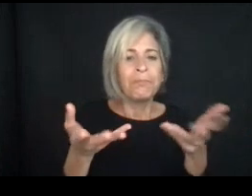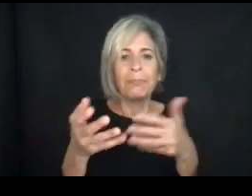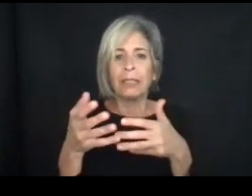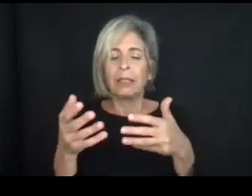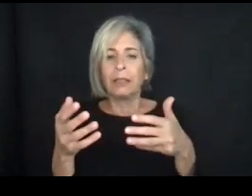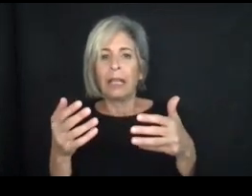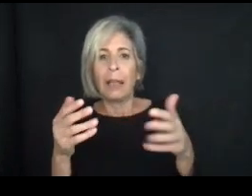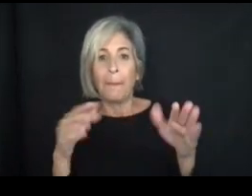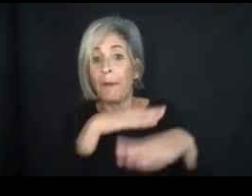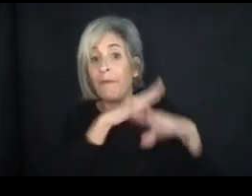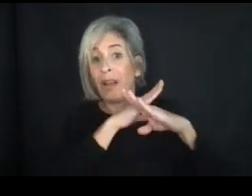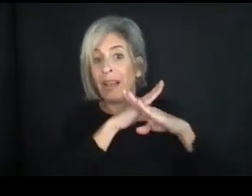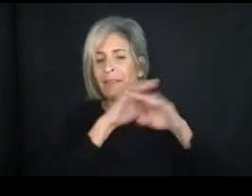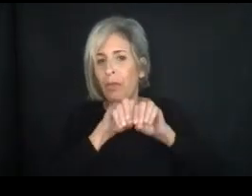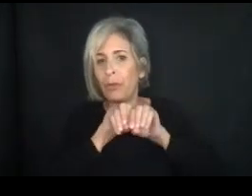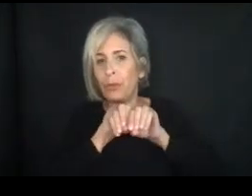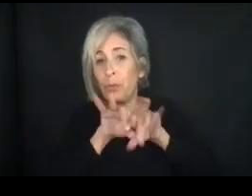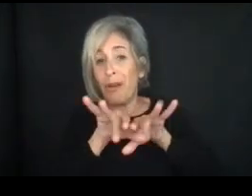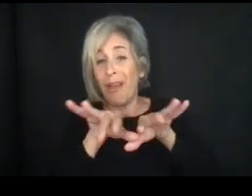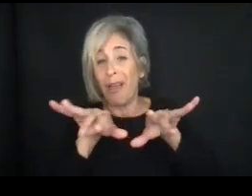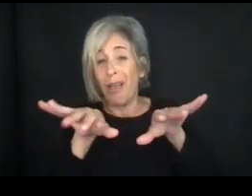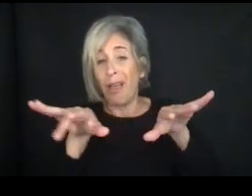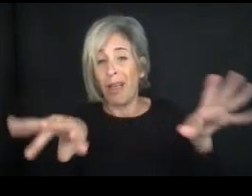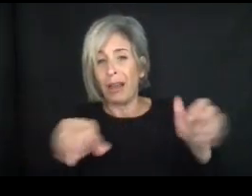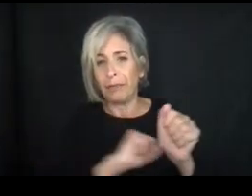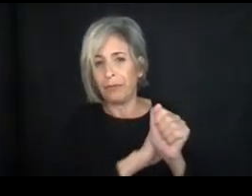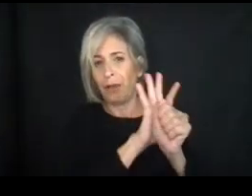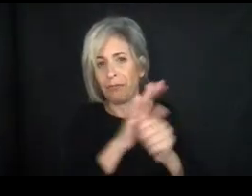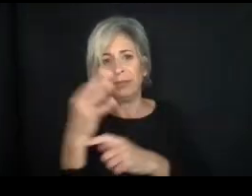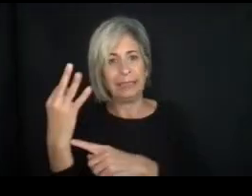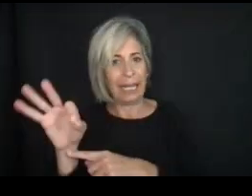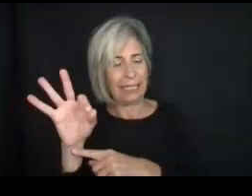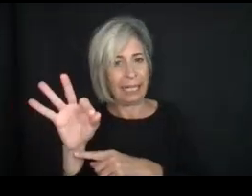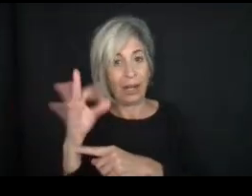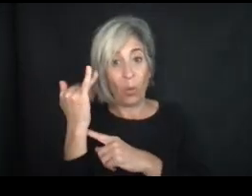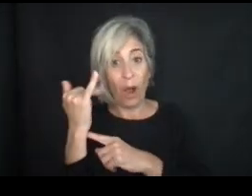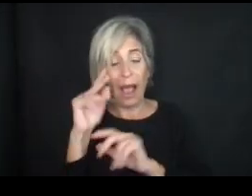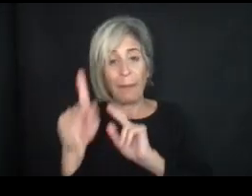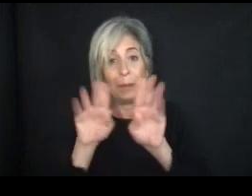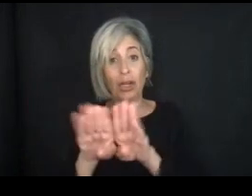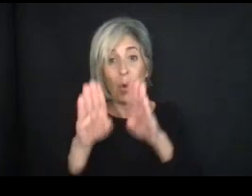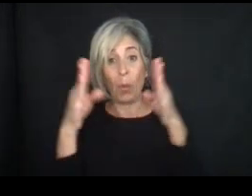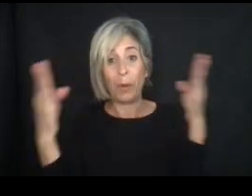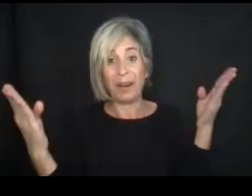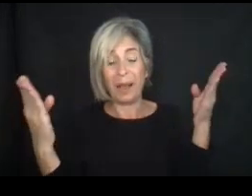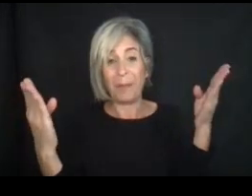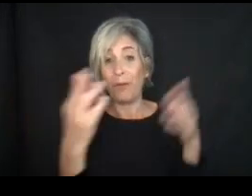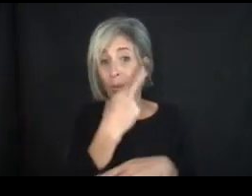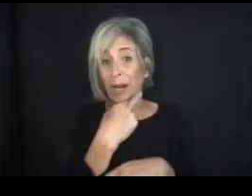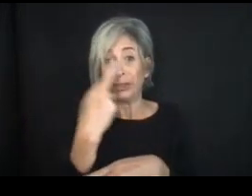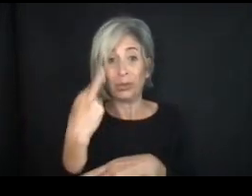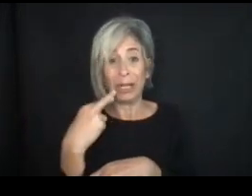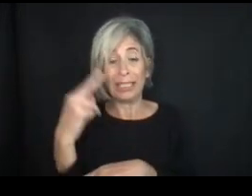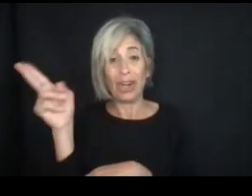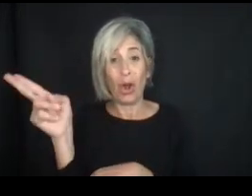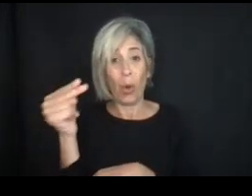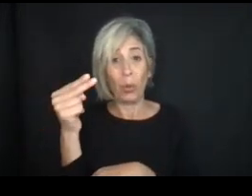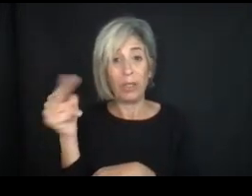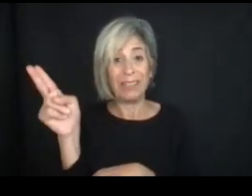and prevent the spread of COVID-19 so that people can open their doors again for restaurants and hotels and